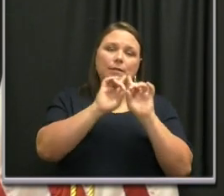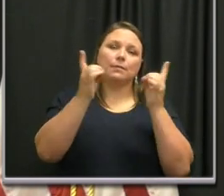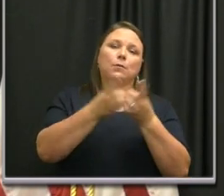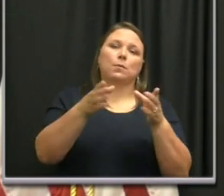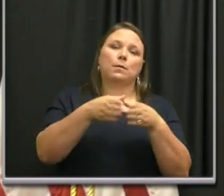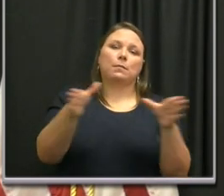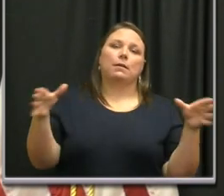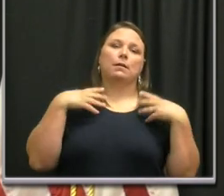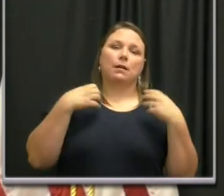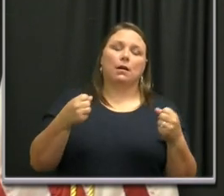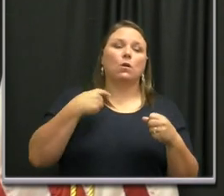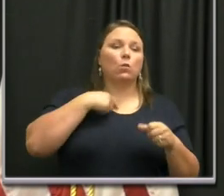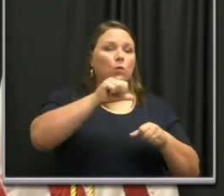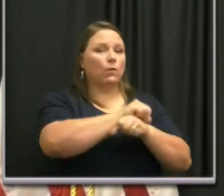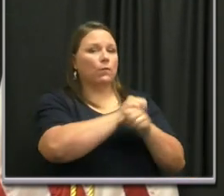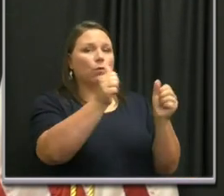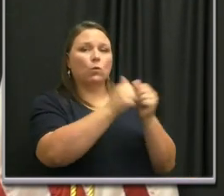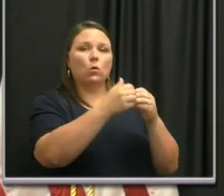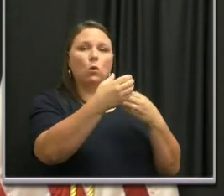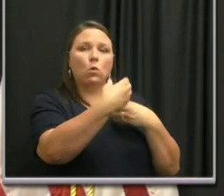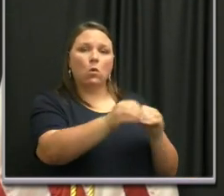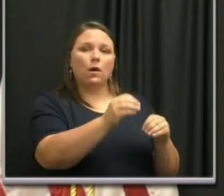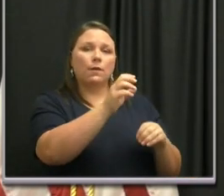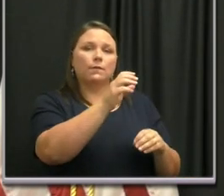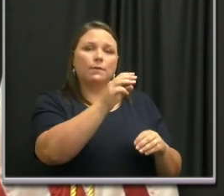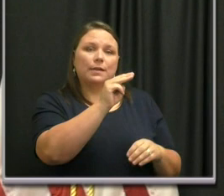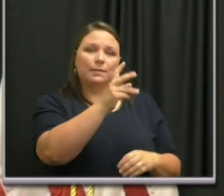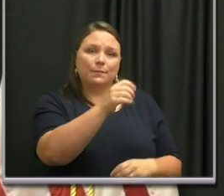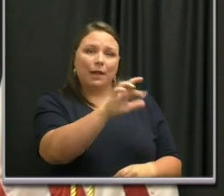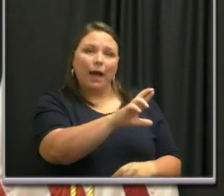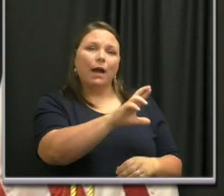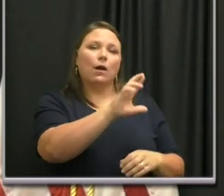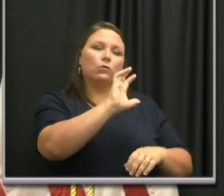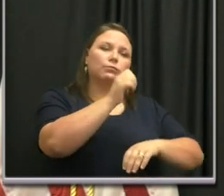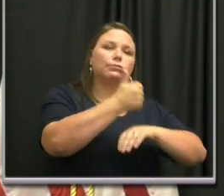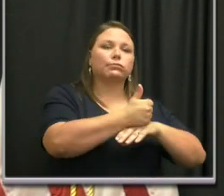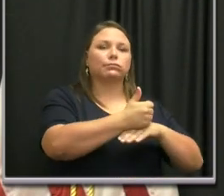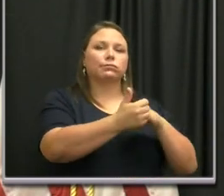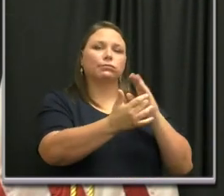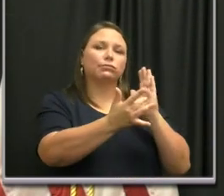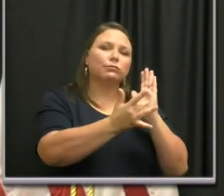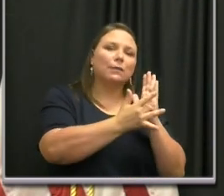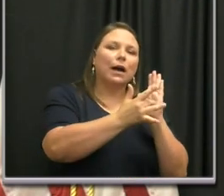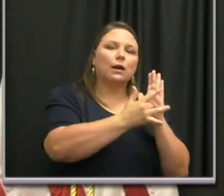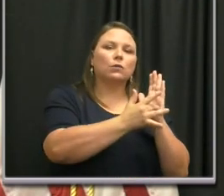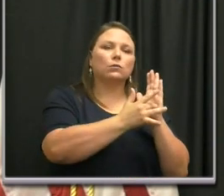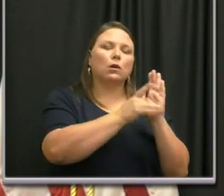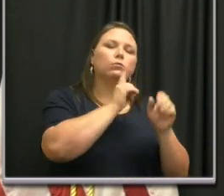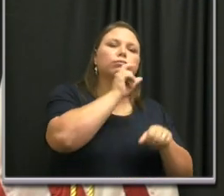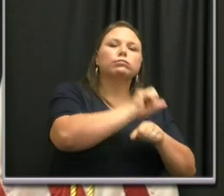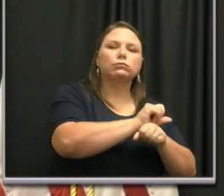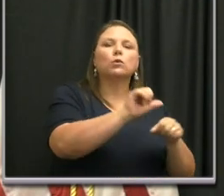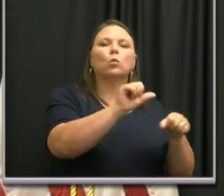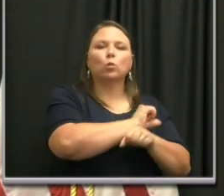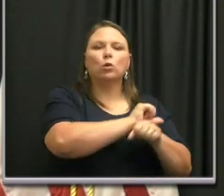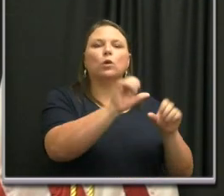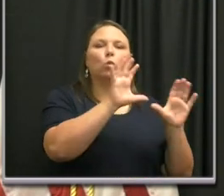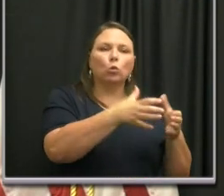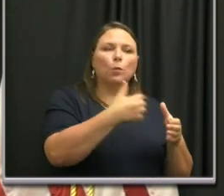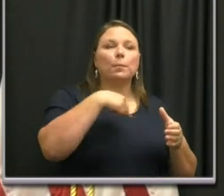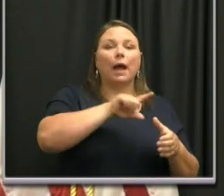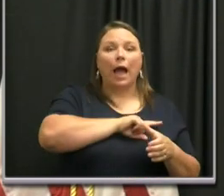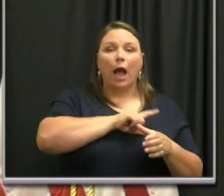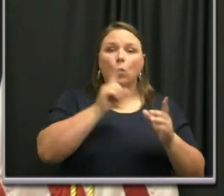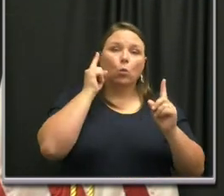with the Office of the Mayor to create a technical working group. Our goal is safety, keeping the data